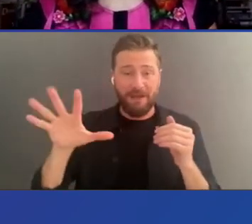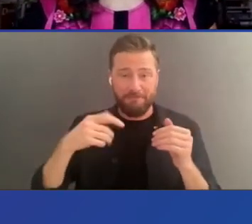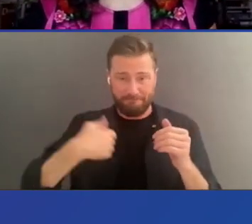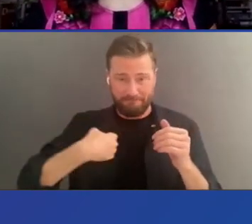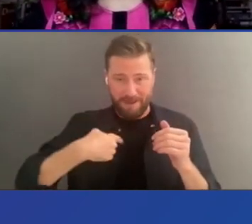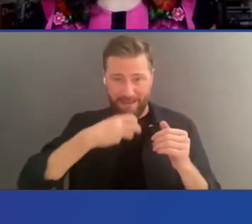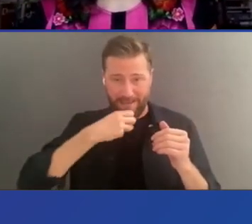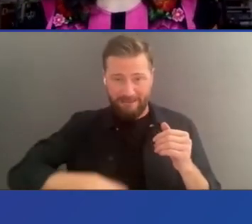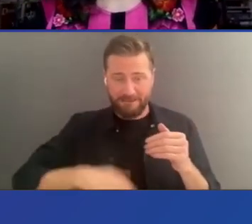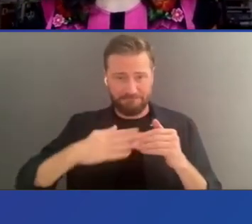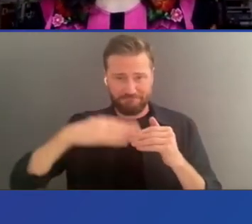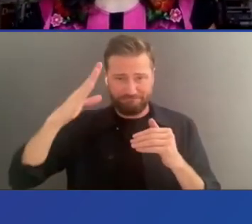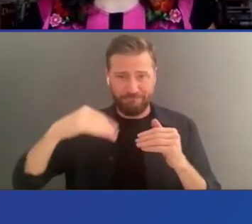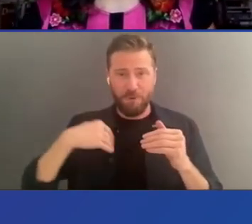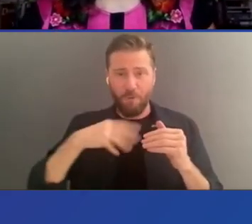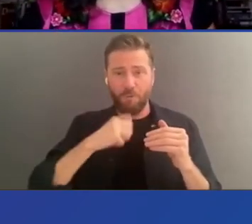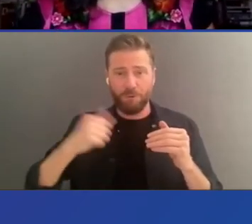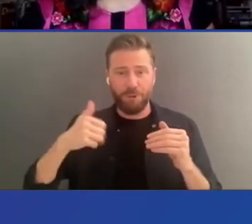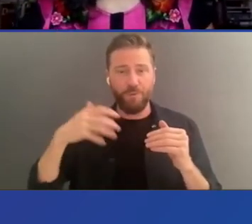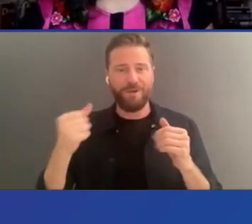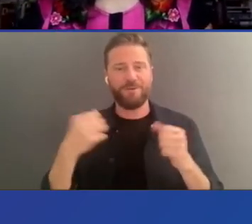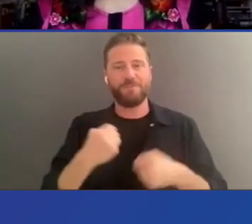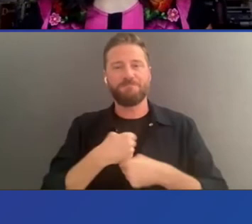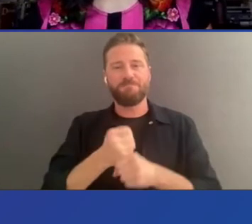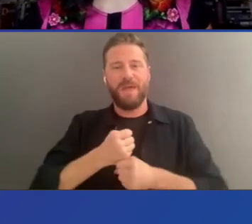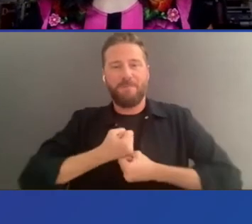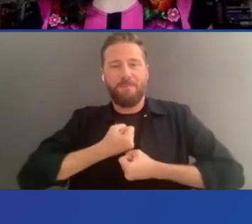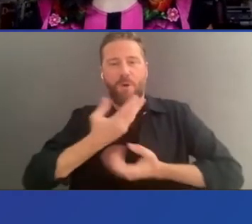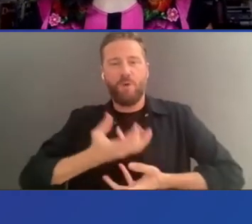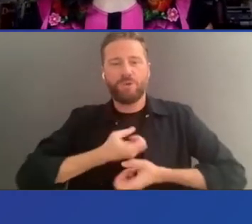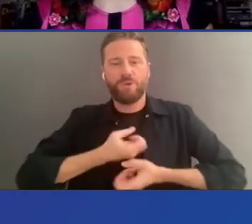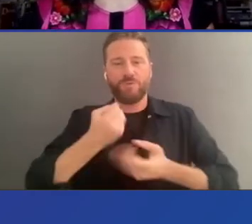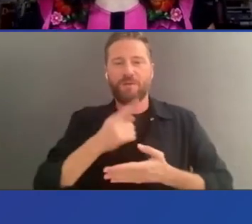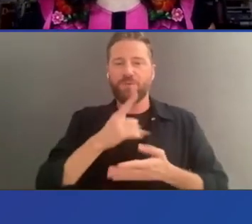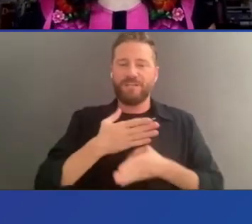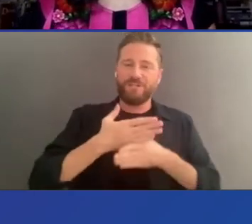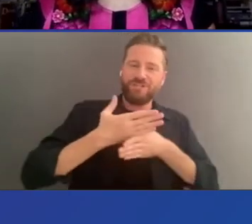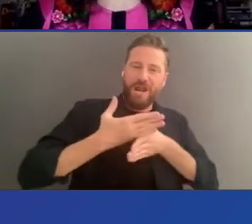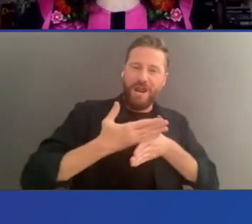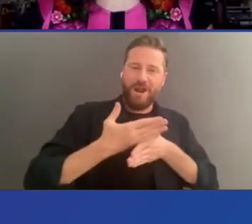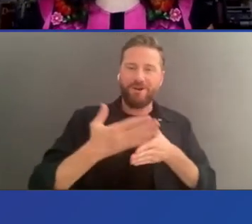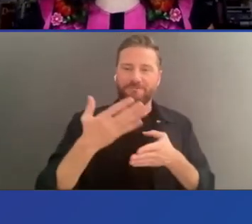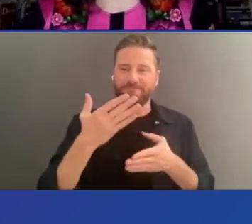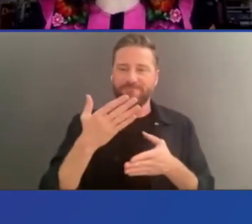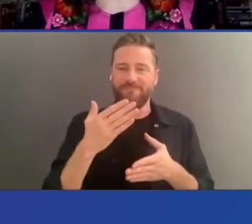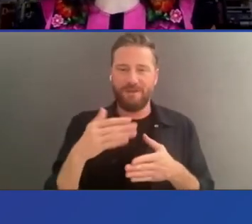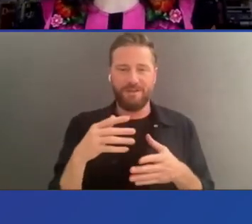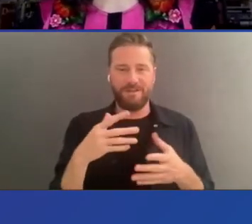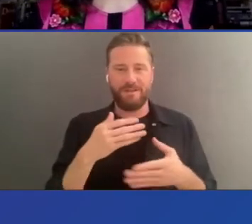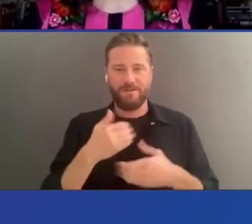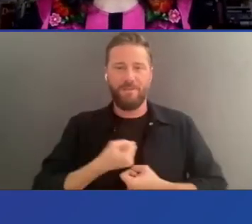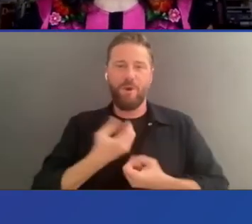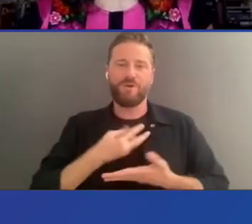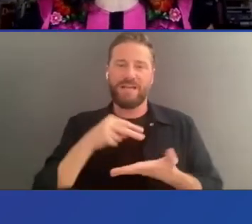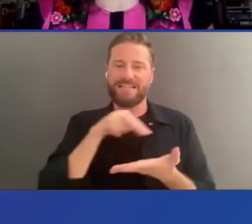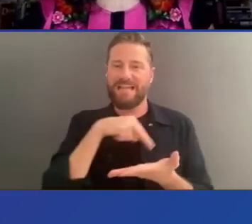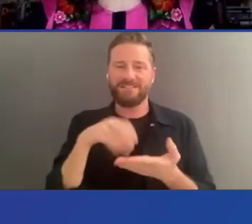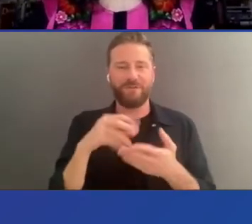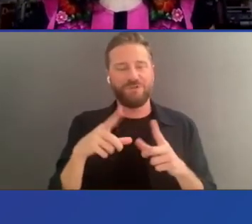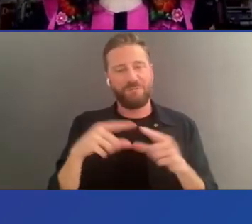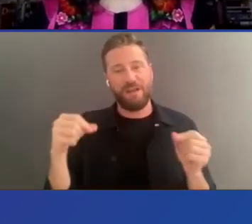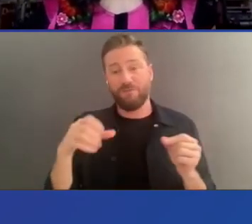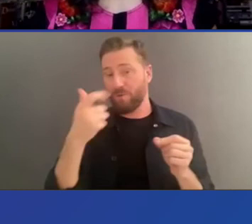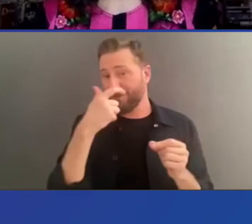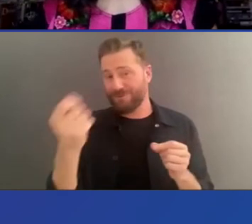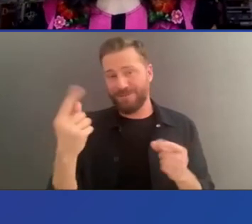and we're going to make poetry and share the it's poetry and dance of Japan. If you're